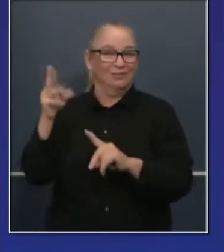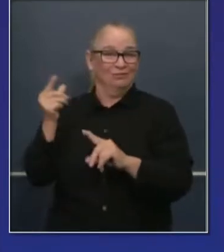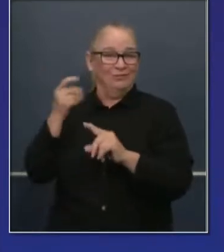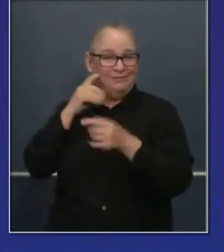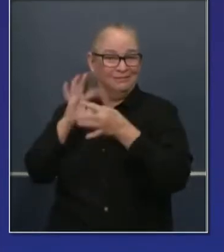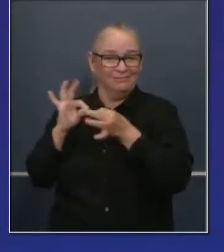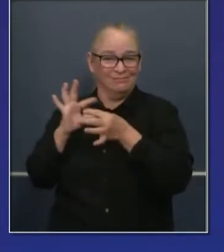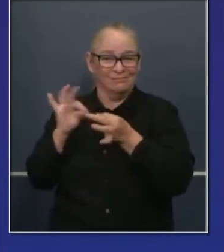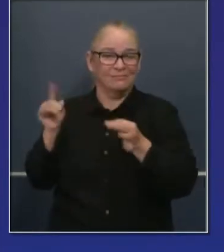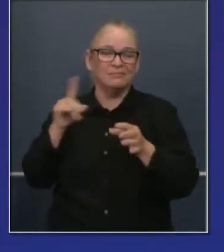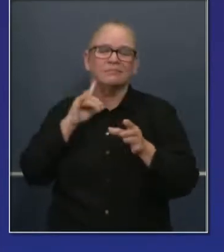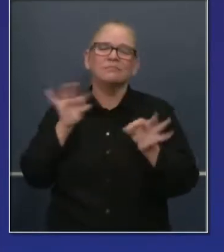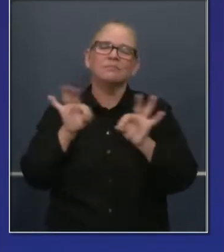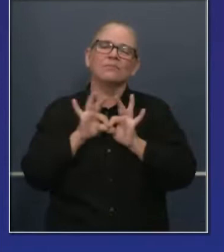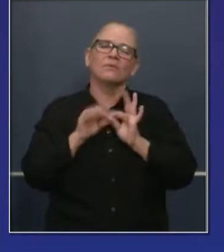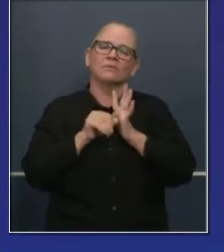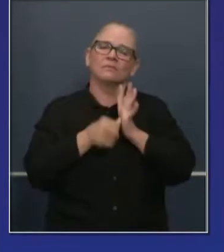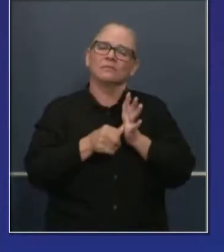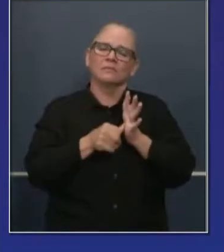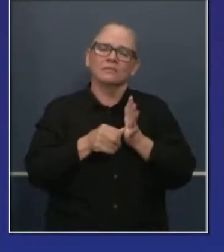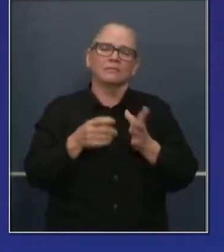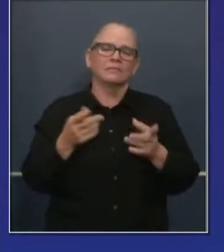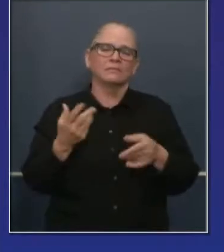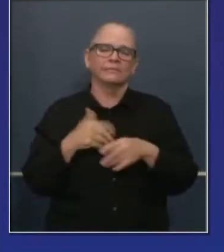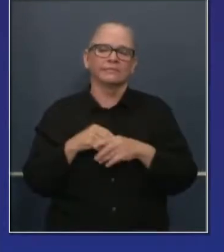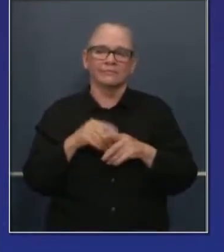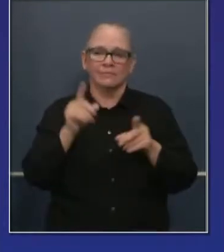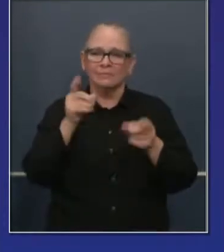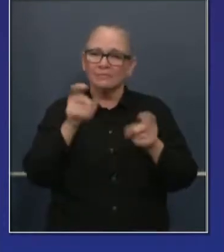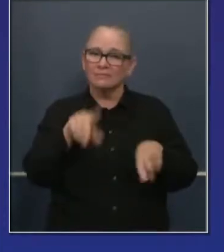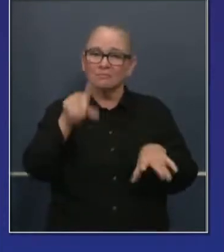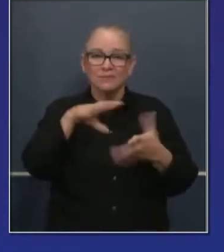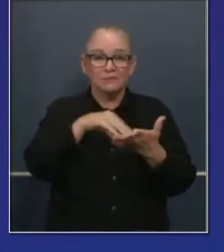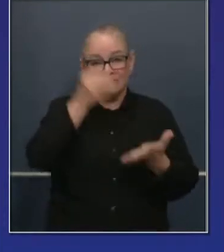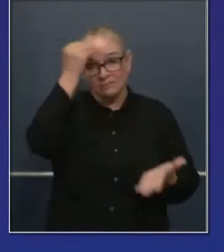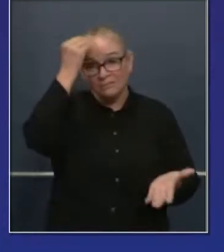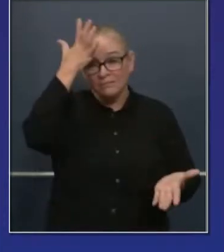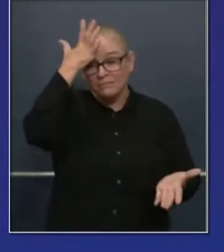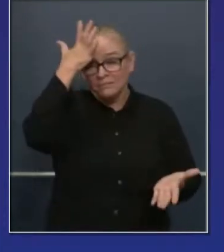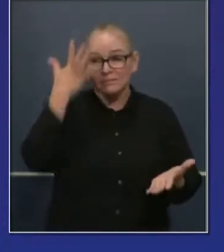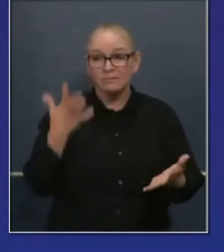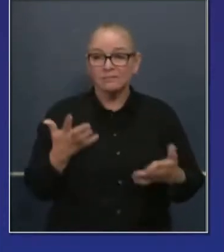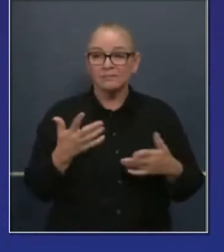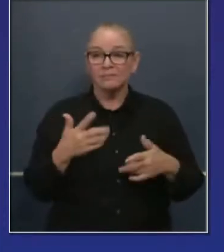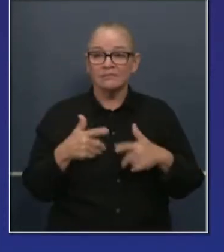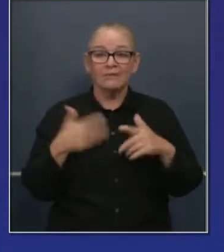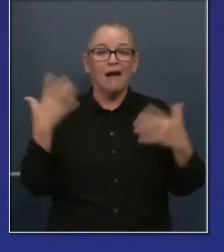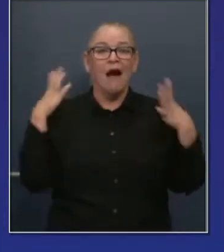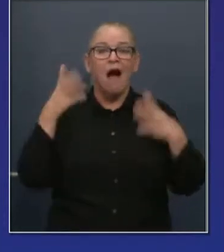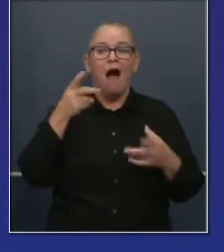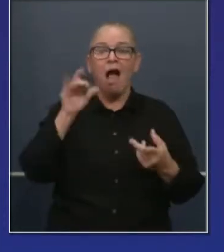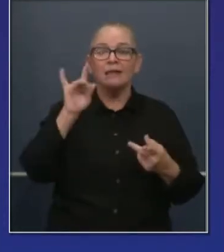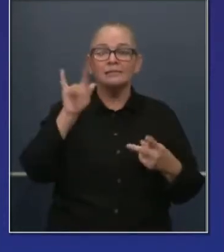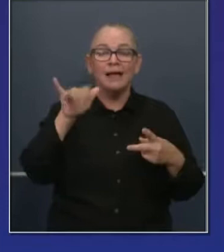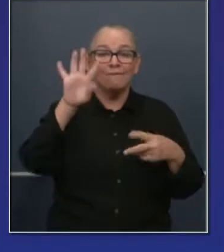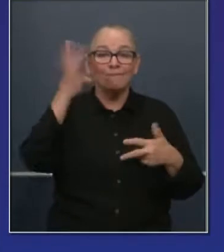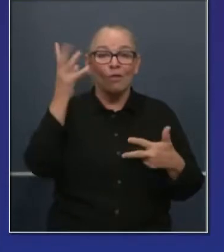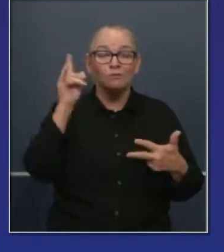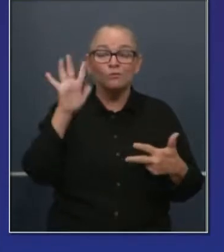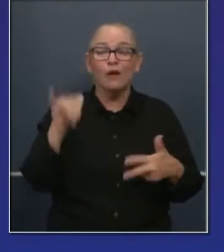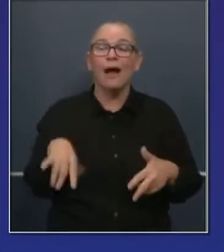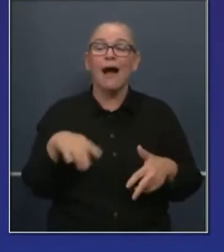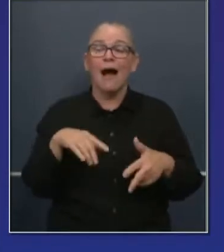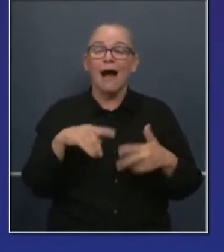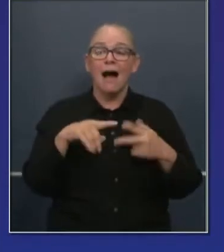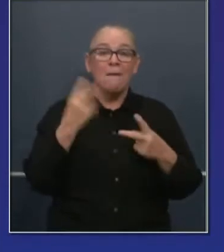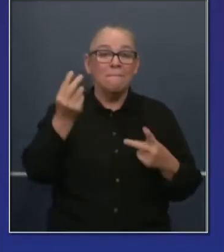absolutely foundational to learn the lessons from 4th of July, Memorial Day weekend, from the experiences of the past.